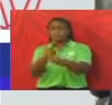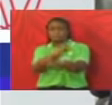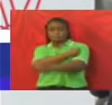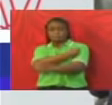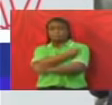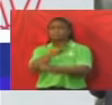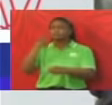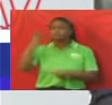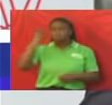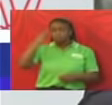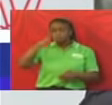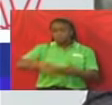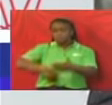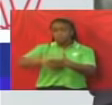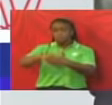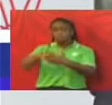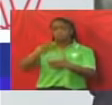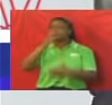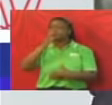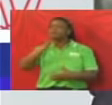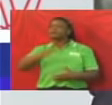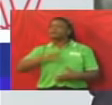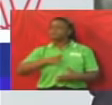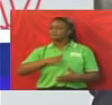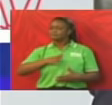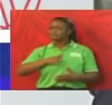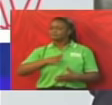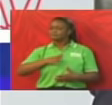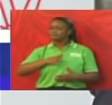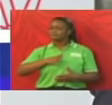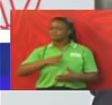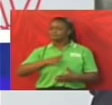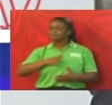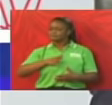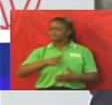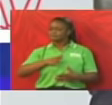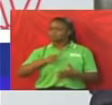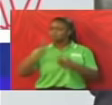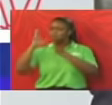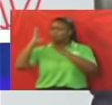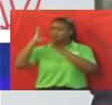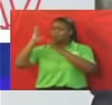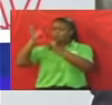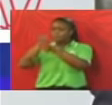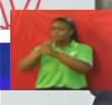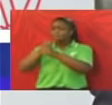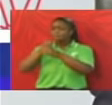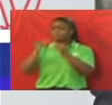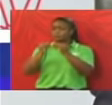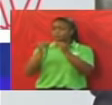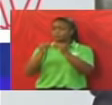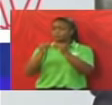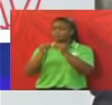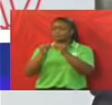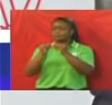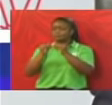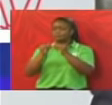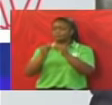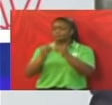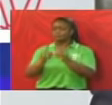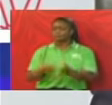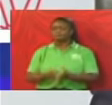women, and we are expecting more Pfizer vaccines, as you know. So at this time, we will not change